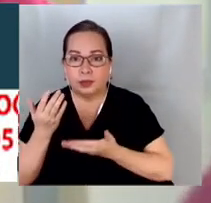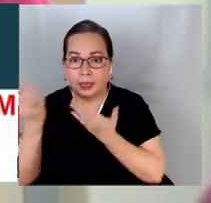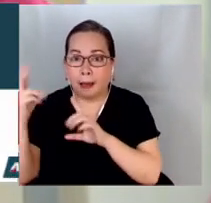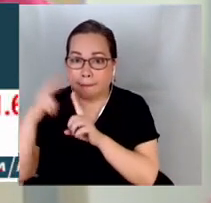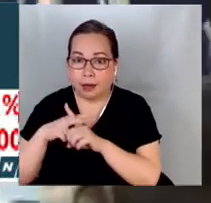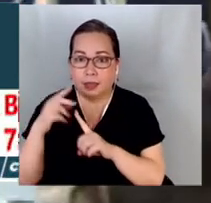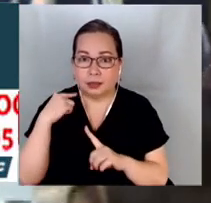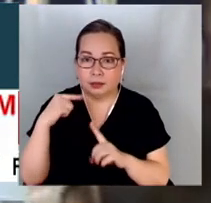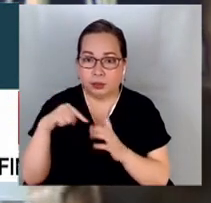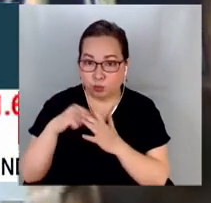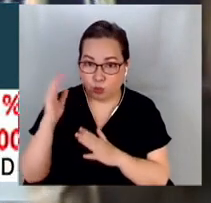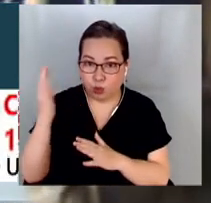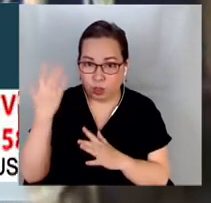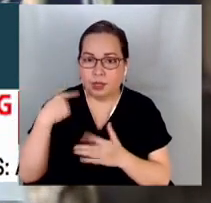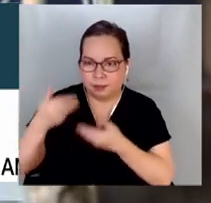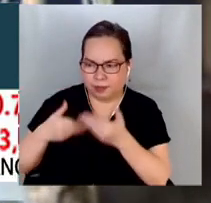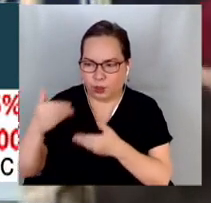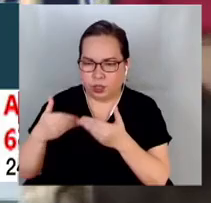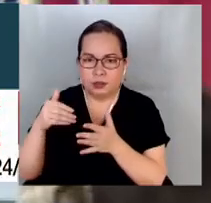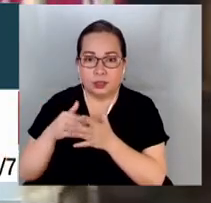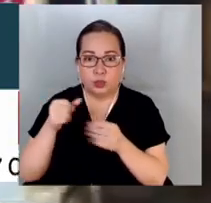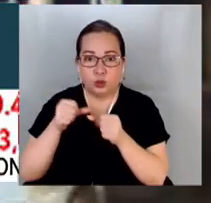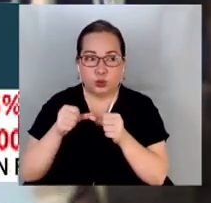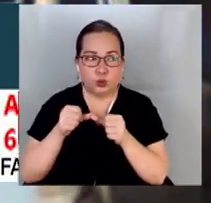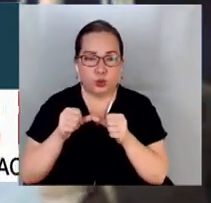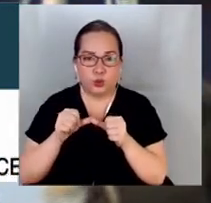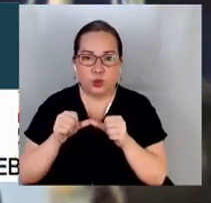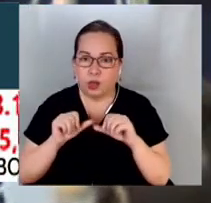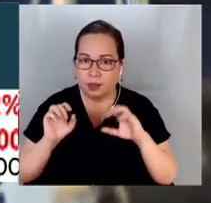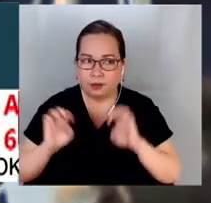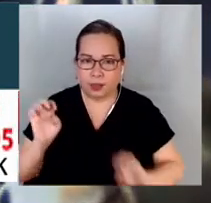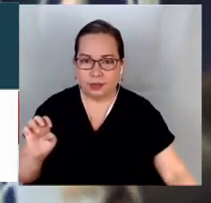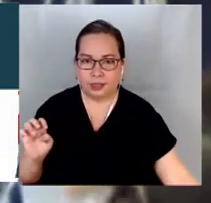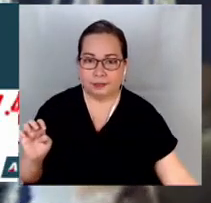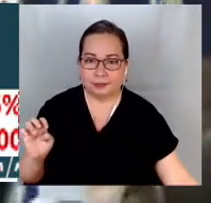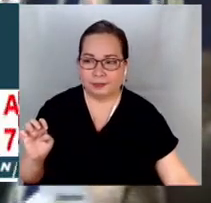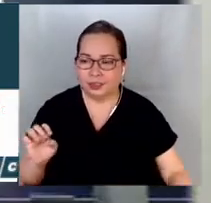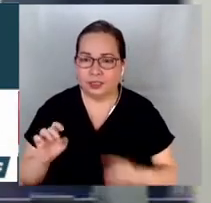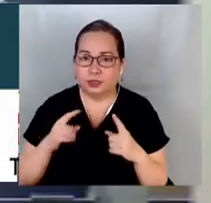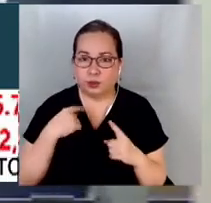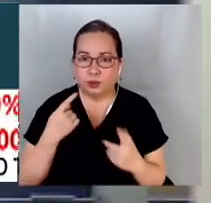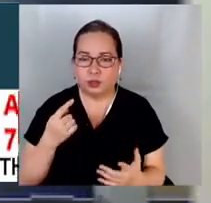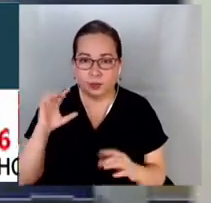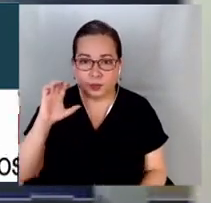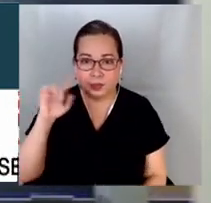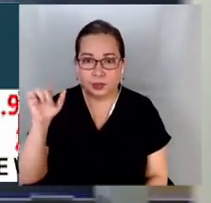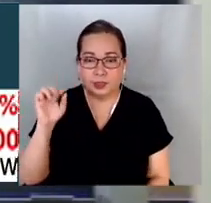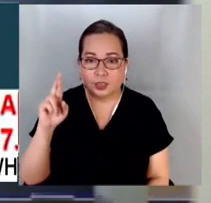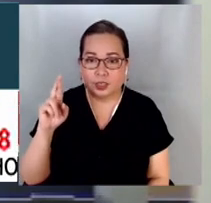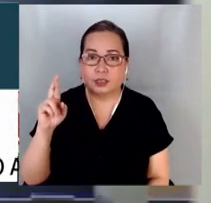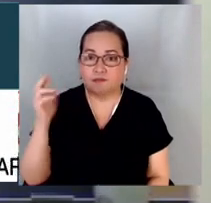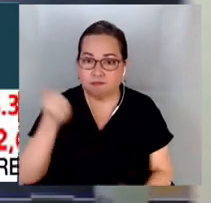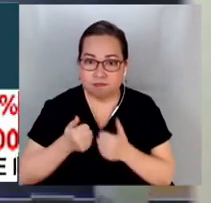morning and they are still undergoing pre-evaluation. Vaccine Czar Secretary Carlito Galvez said also this morning that Bharat